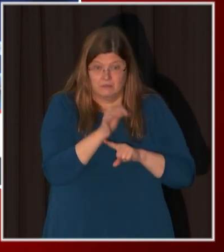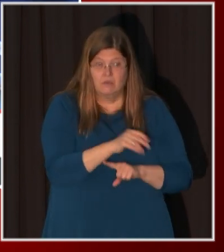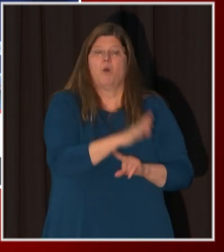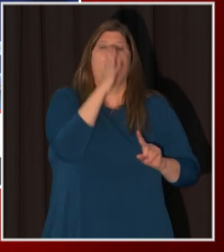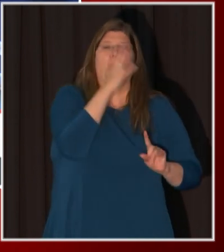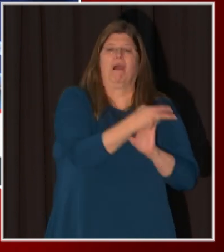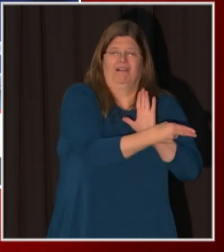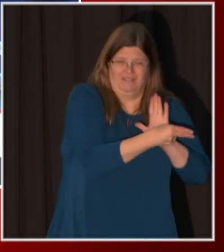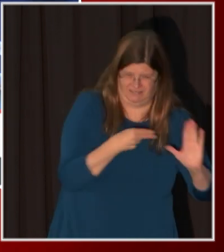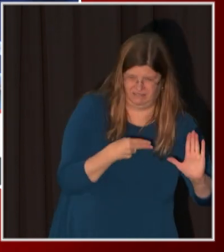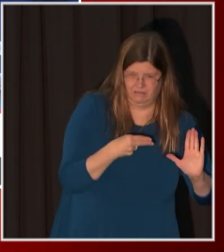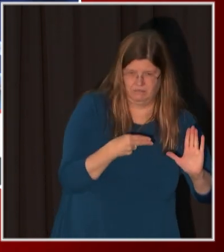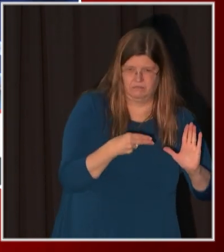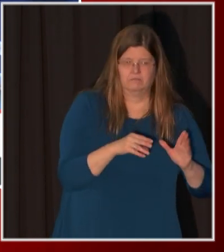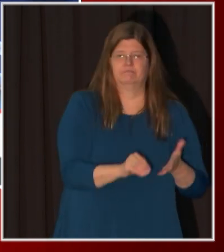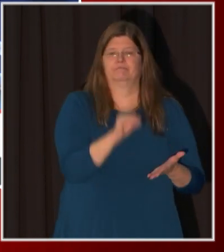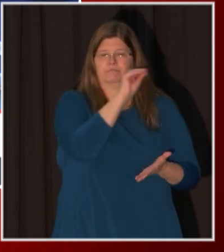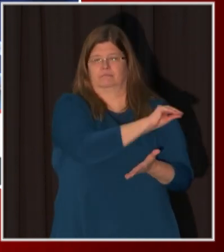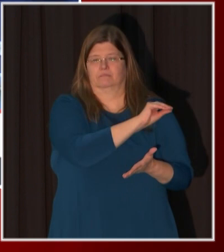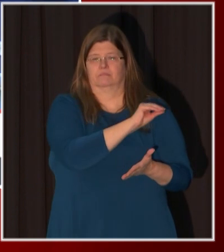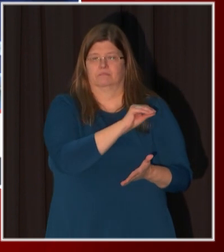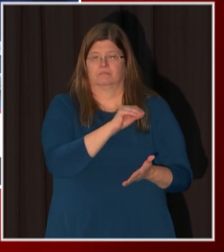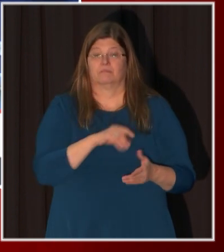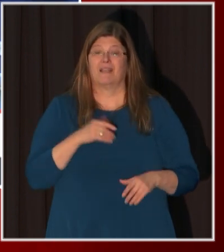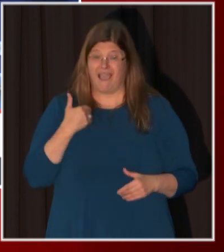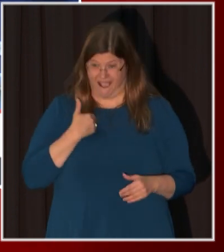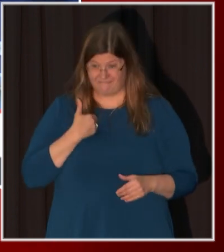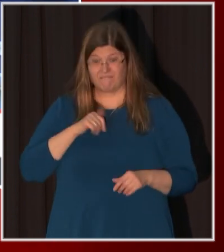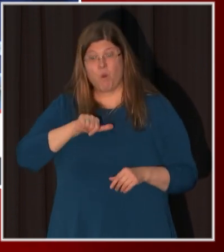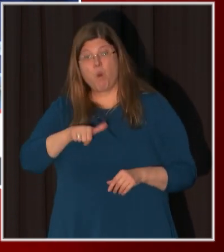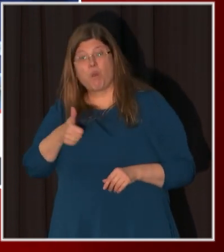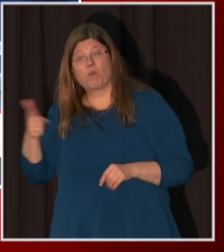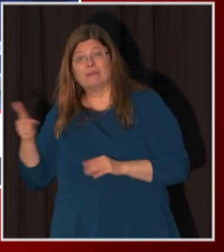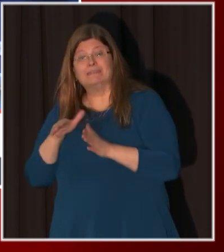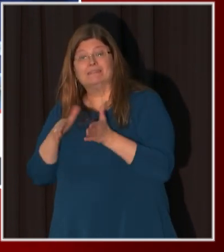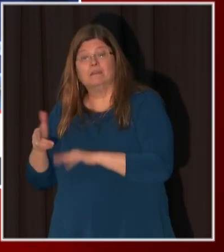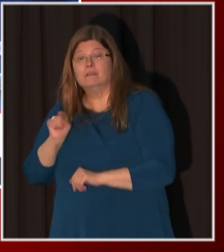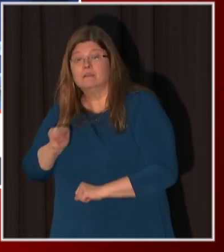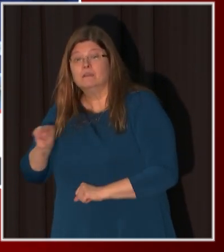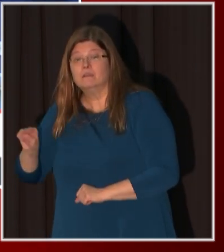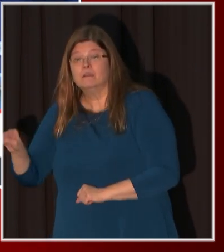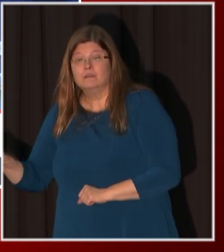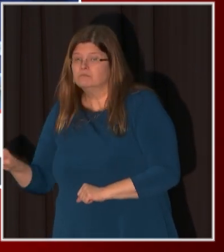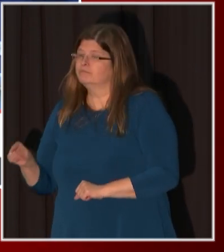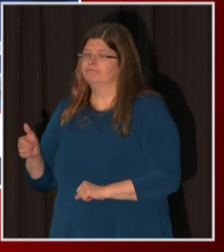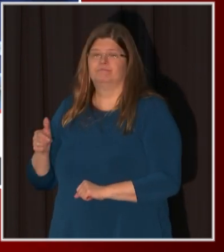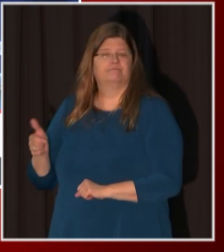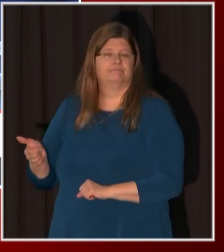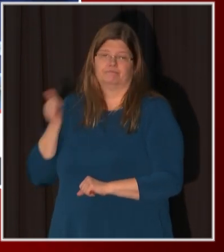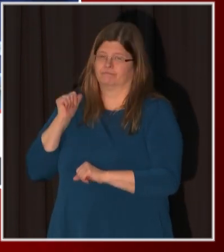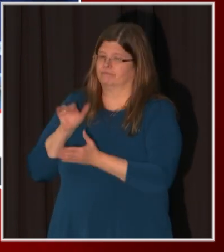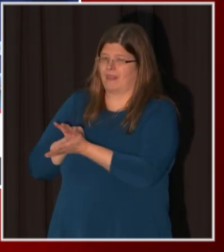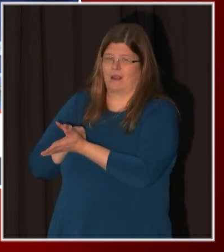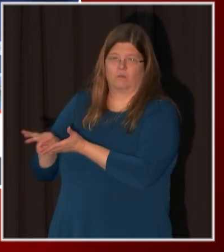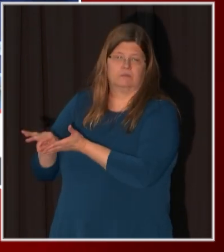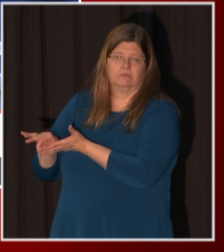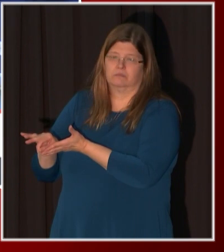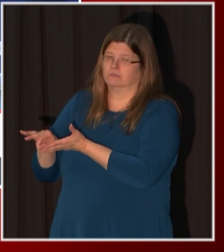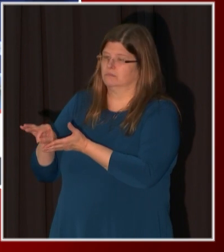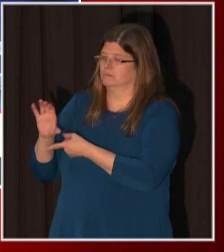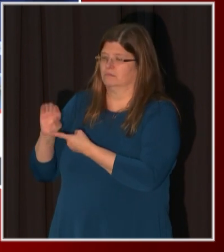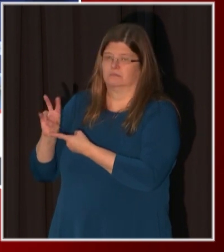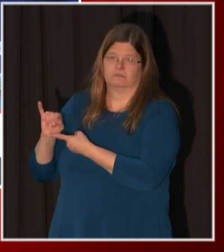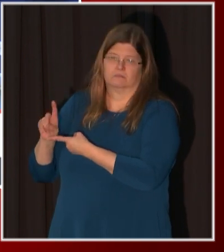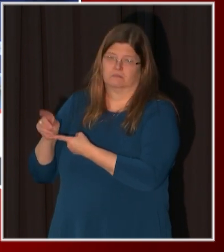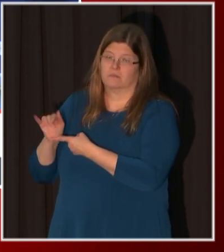been diagnosed or classified that way. However, we do not do COVID-19 cases based on